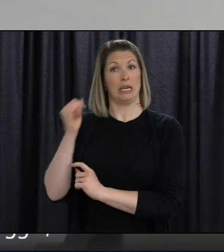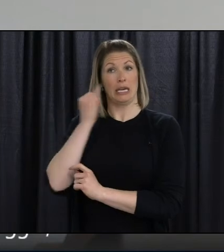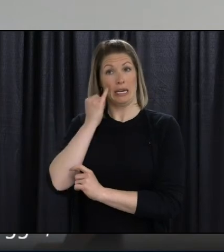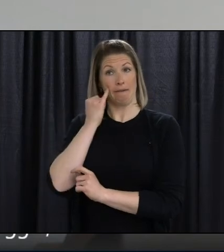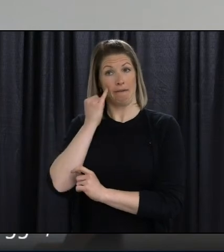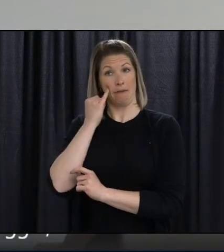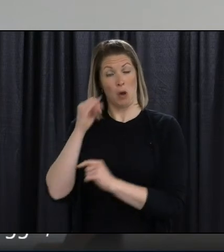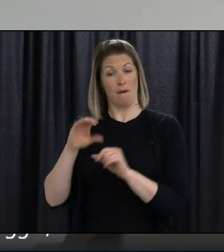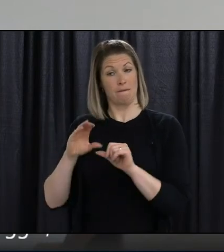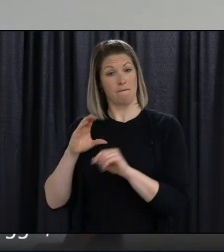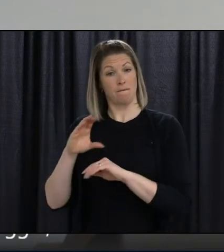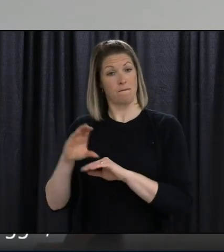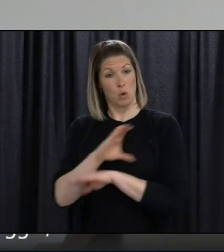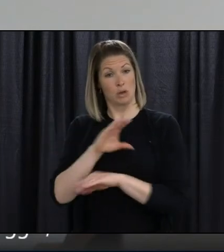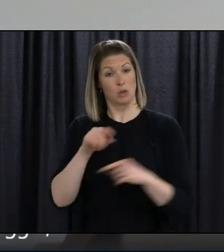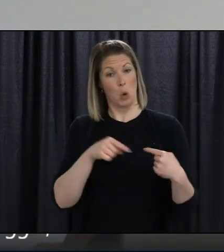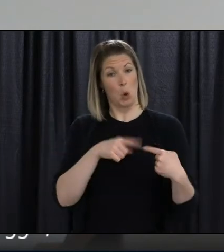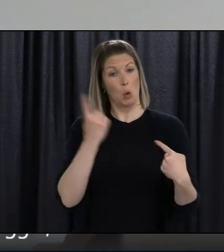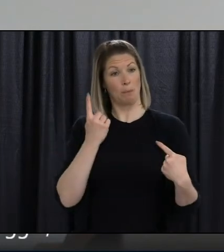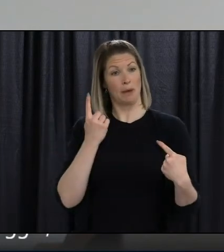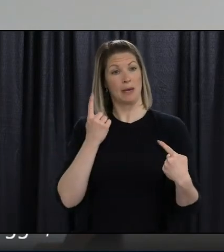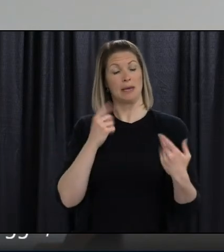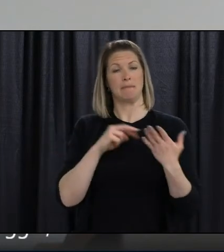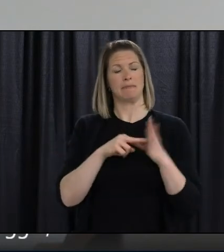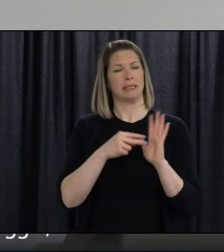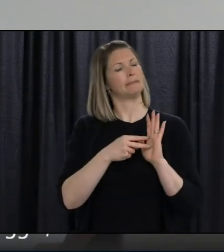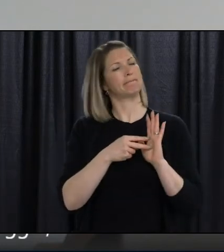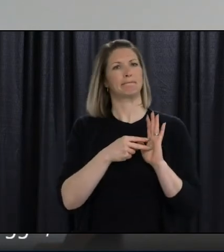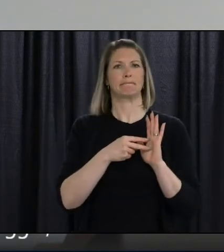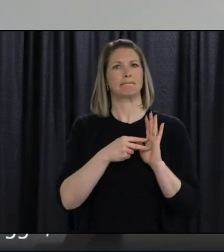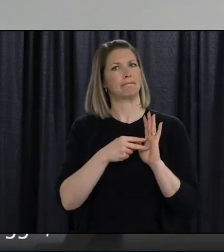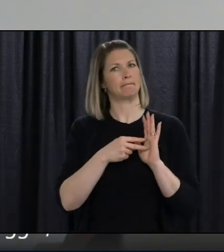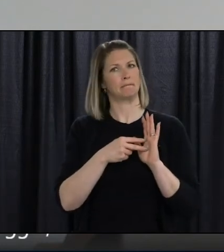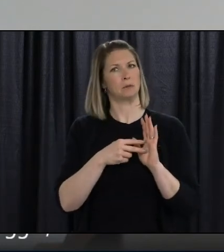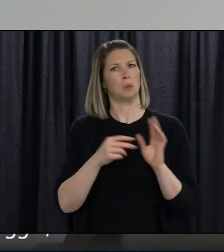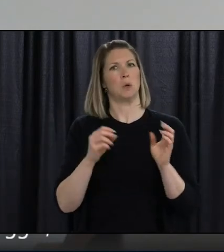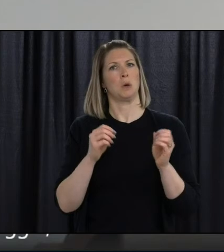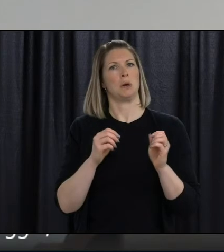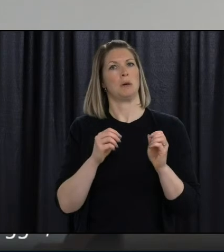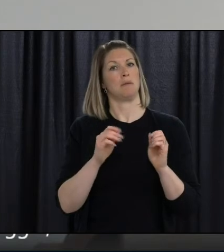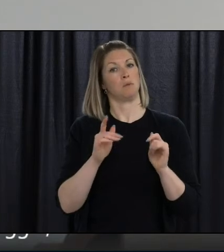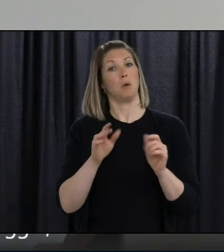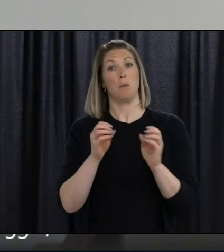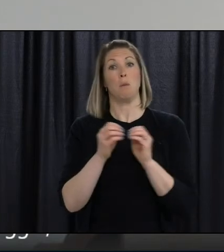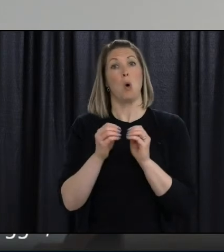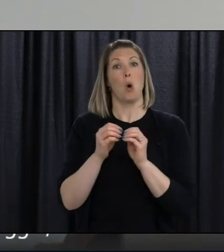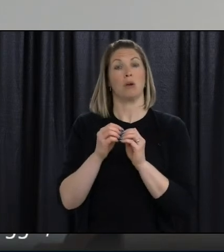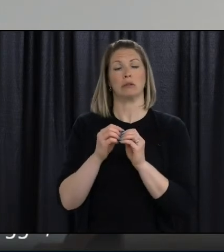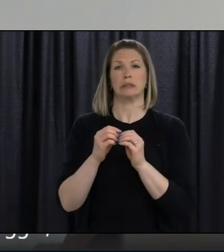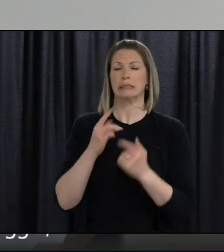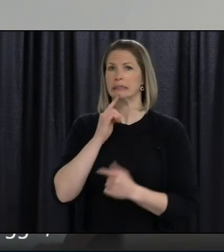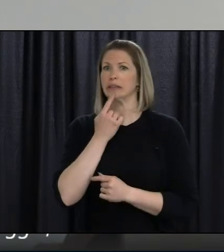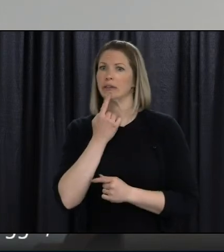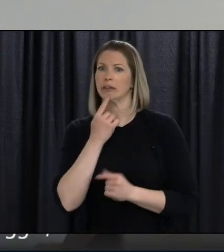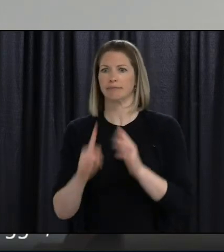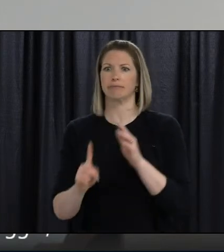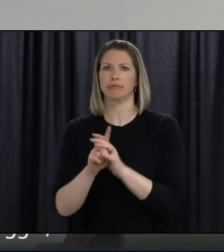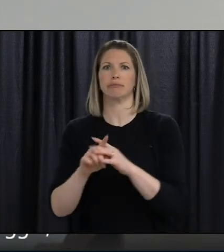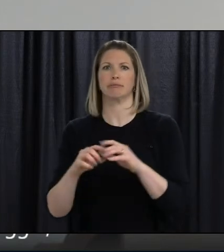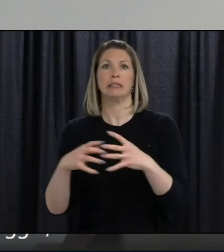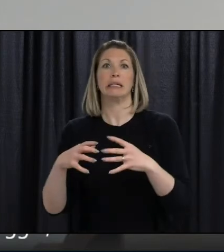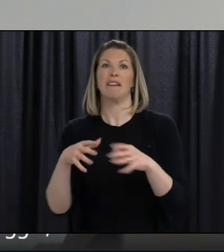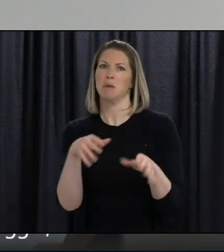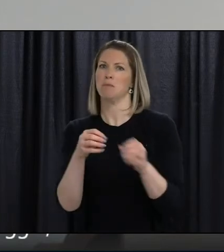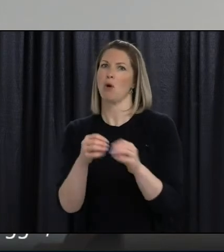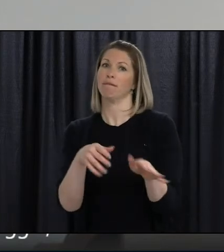with patients who require planned procedures, and I'm not saying we shouldn't, if we fill them, it takes 3 weeks to vacate